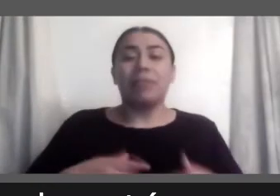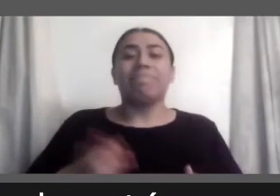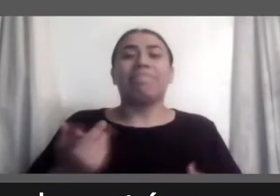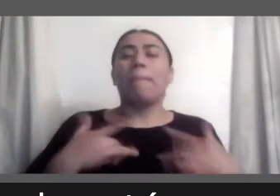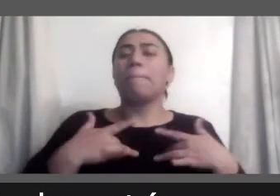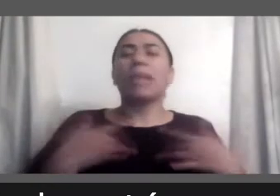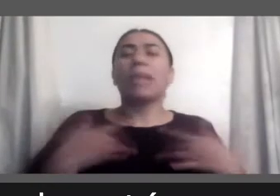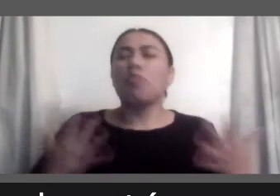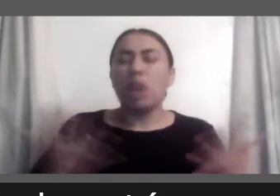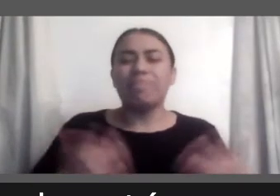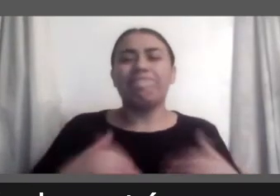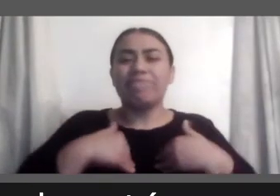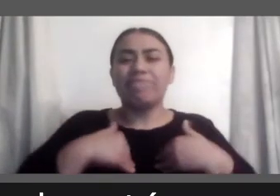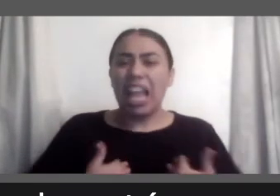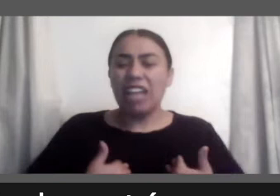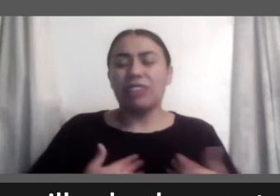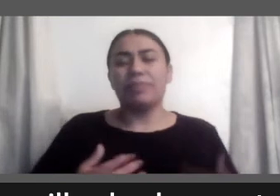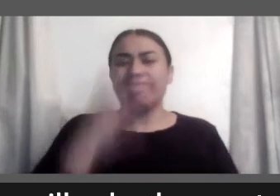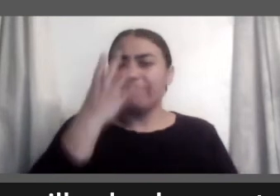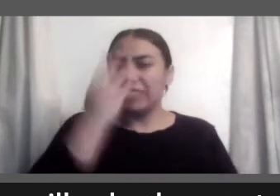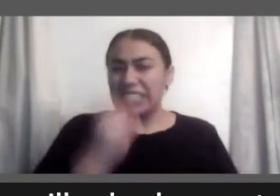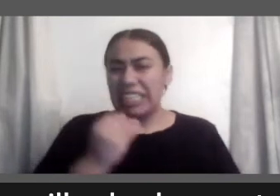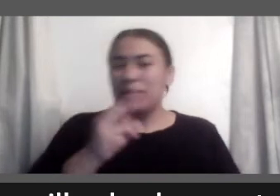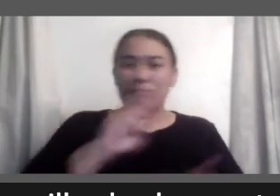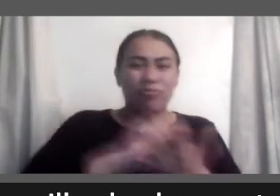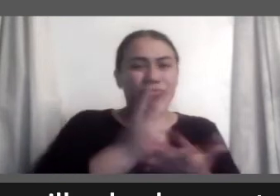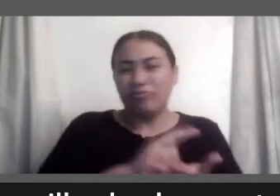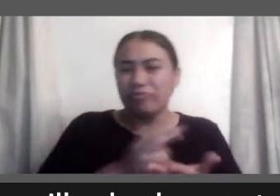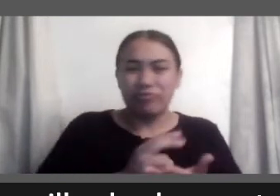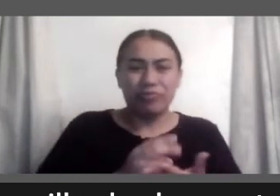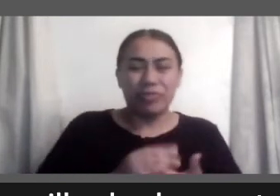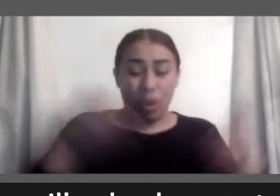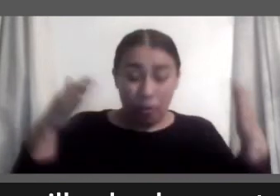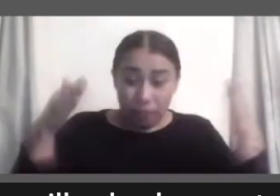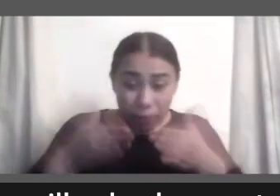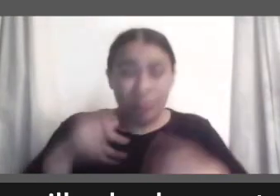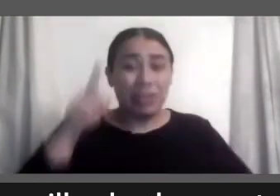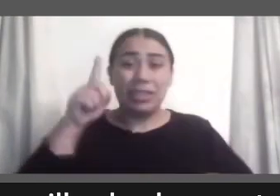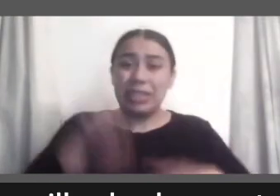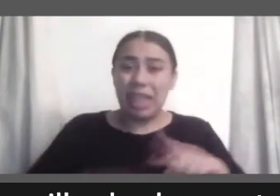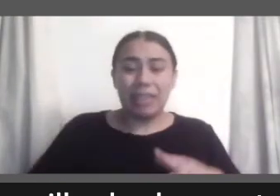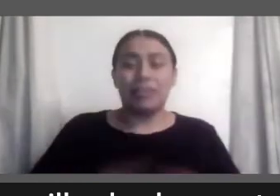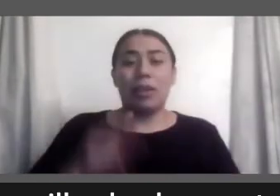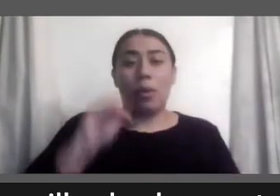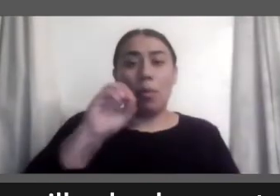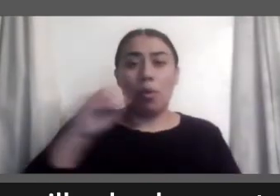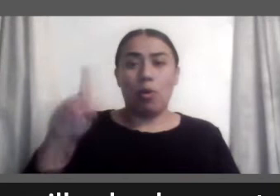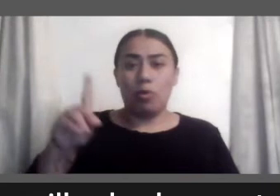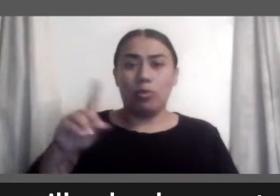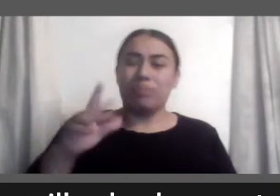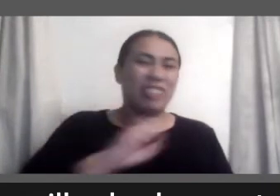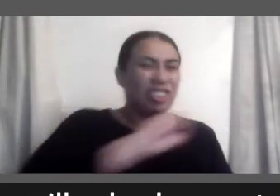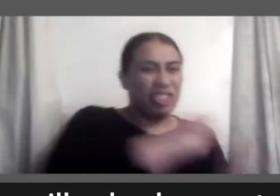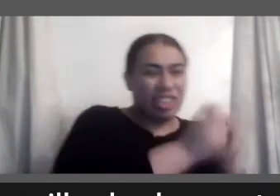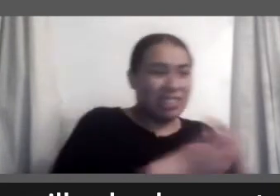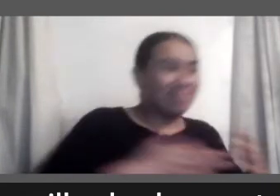which include fatigue, difficulty sleeping, lack of concentration, often referred to as fibrofog, mood swings,